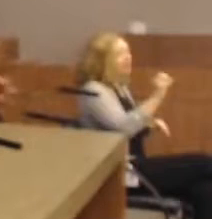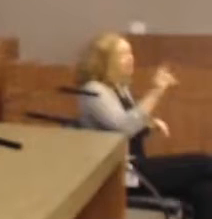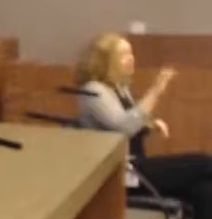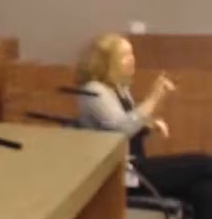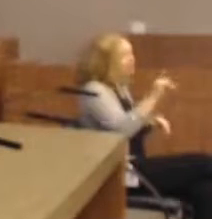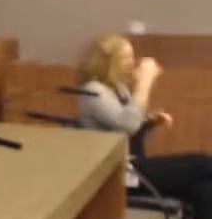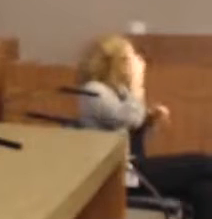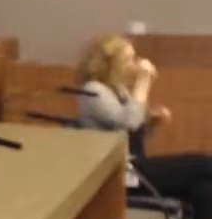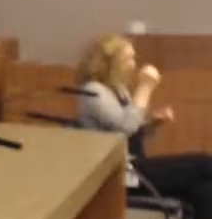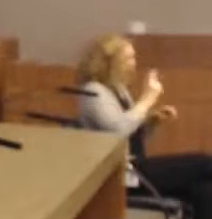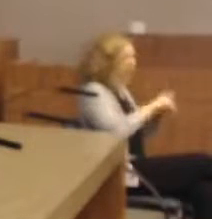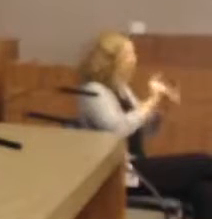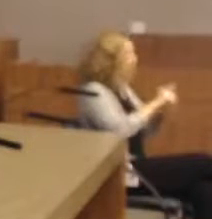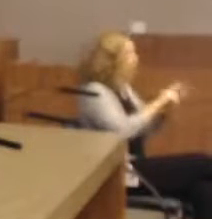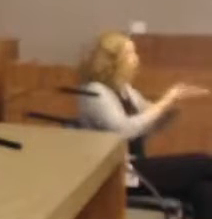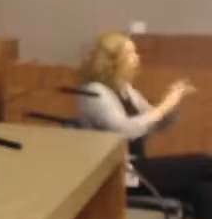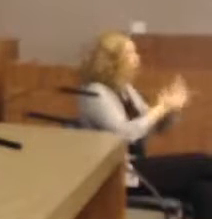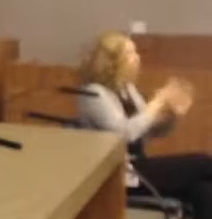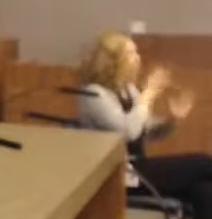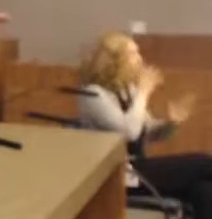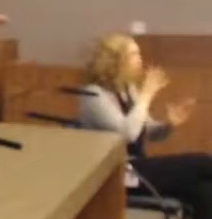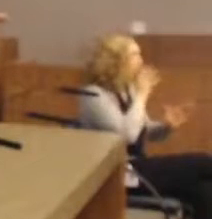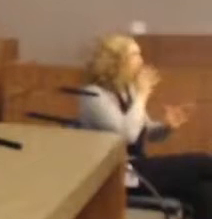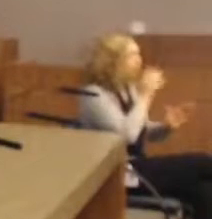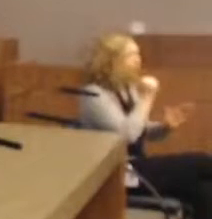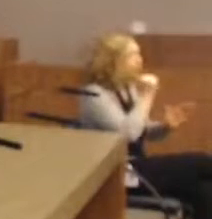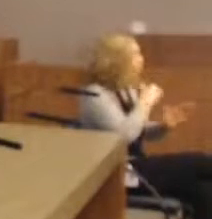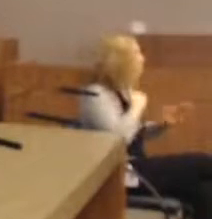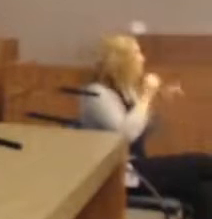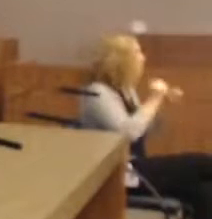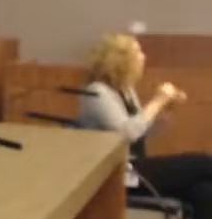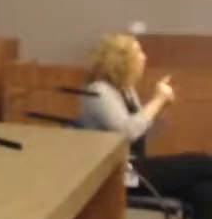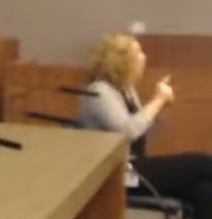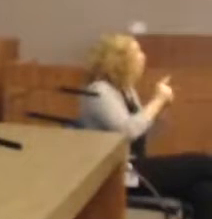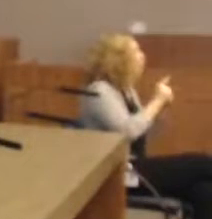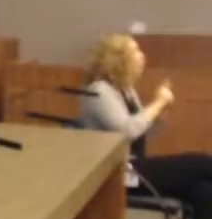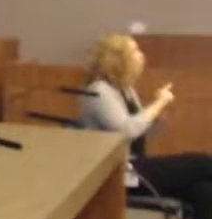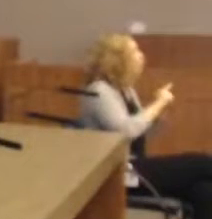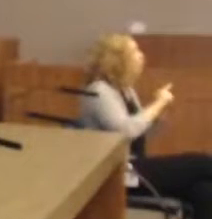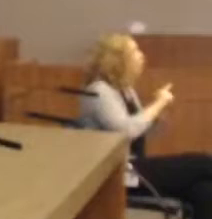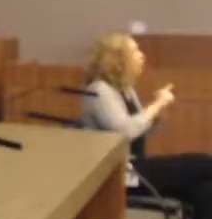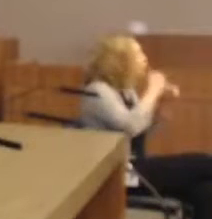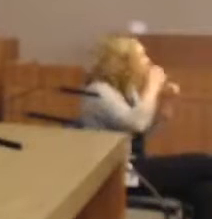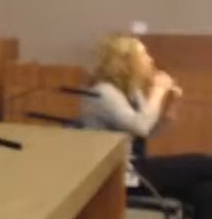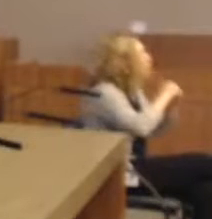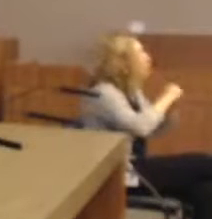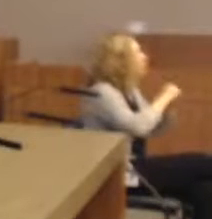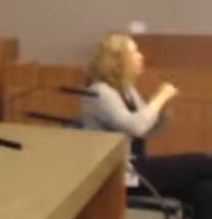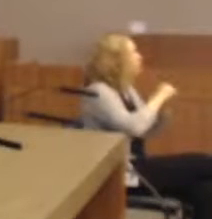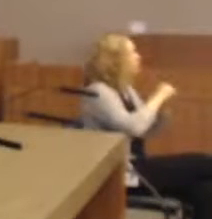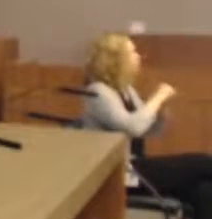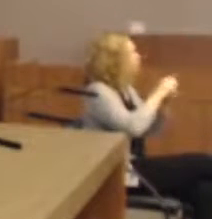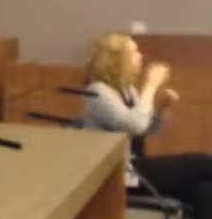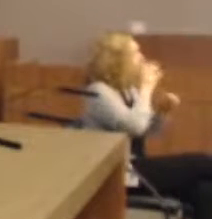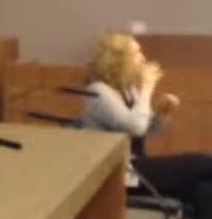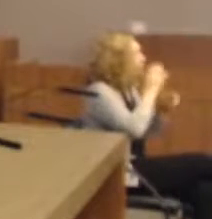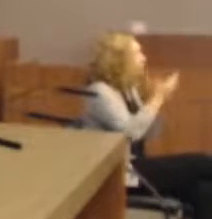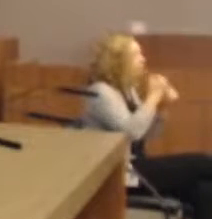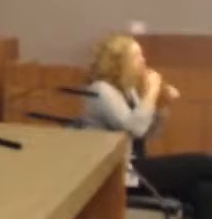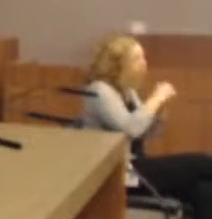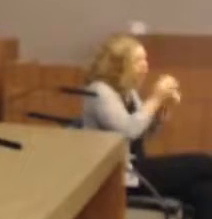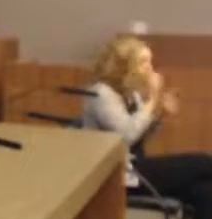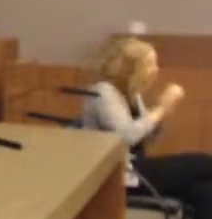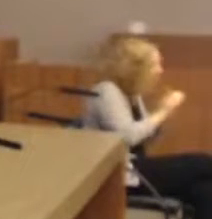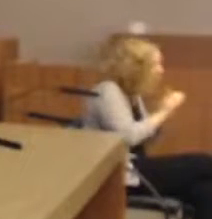verbal, you don't really have the ability to bring your memory into a narrative, to remember it in that way. You might remember a